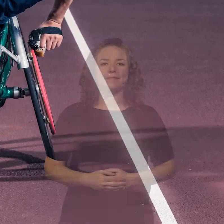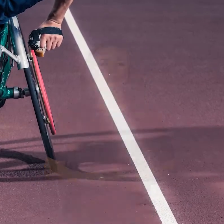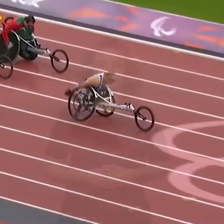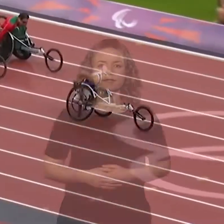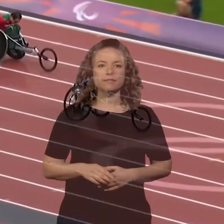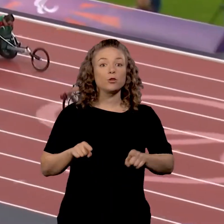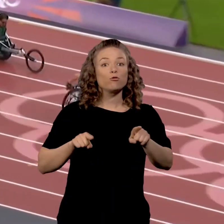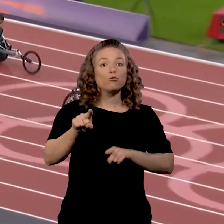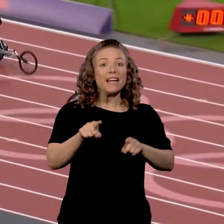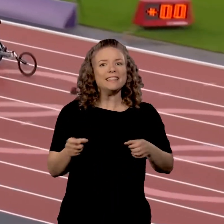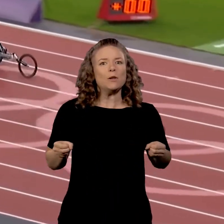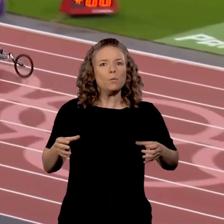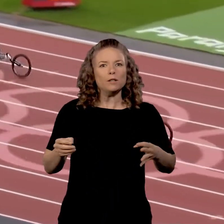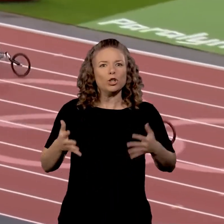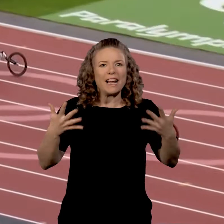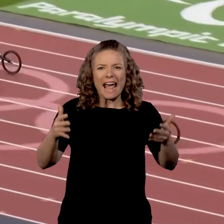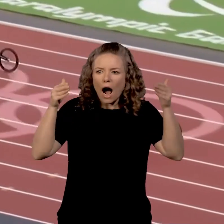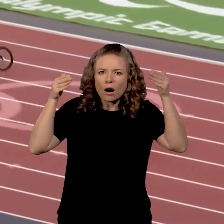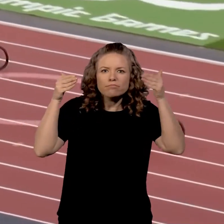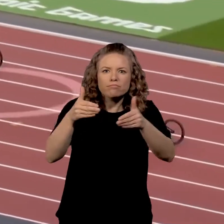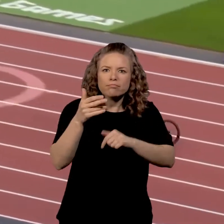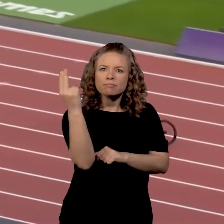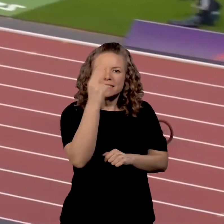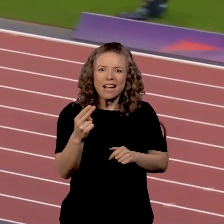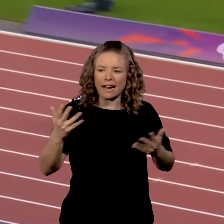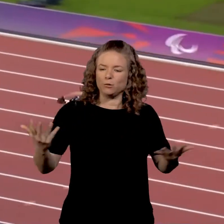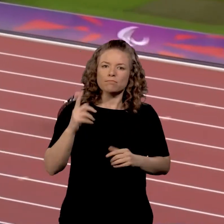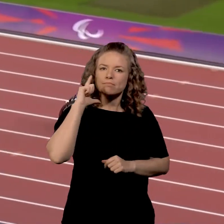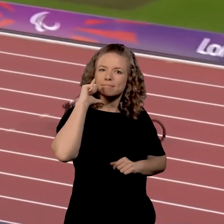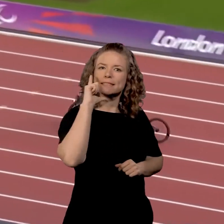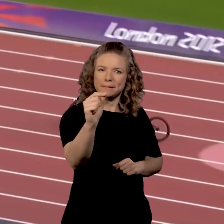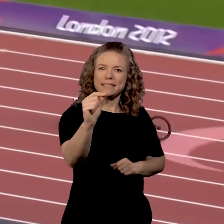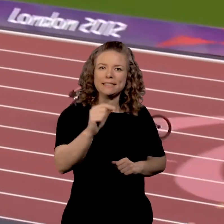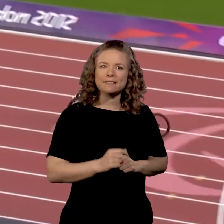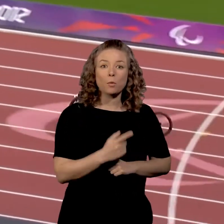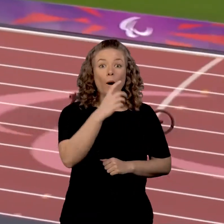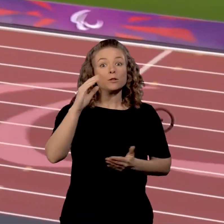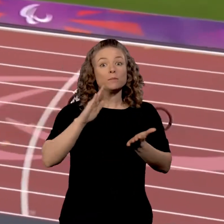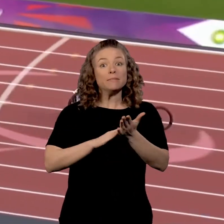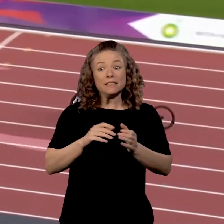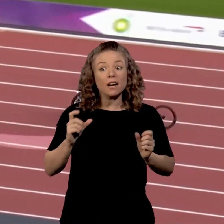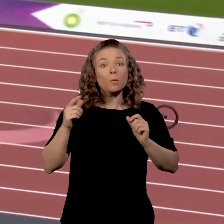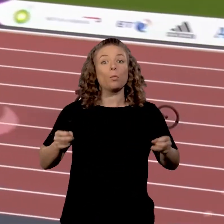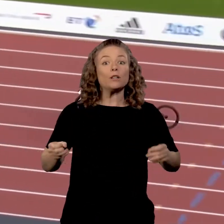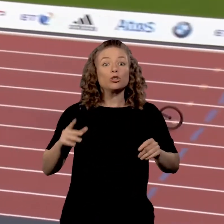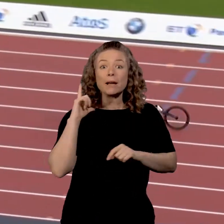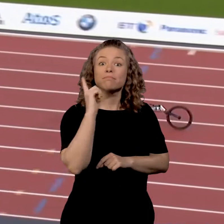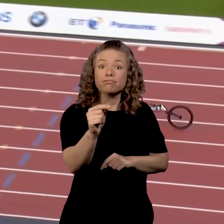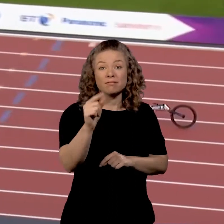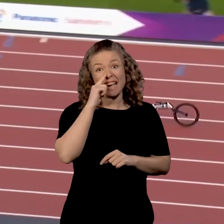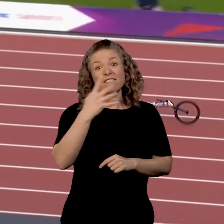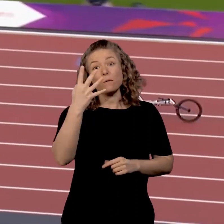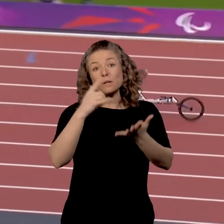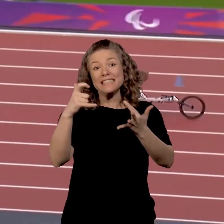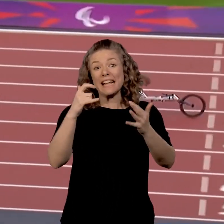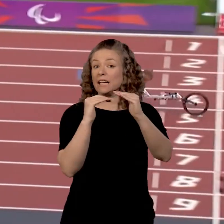comfort. Racing wheelchairs are now aerodynamically designed to enhance speed. A 100-metre wheelchair sprint can